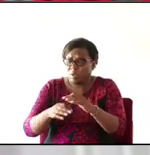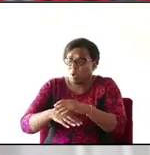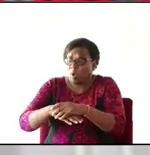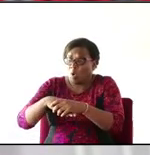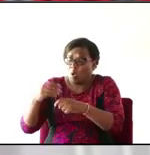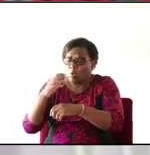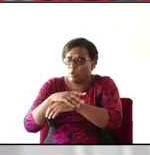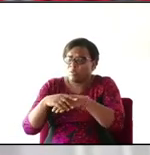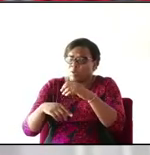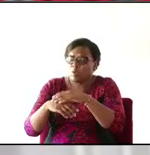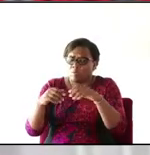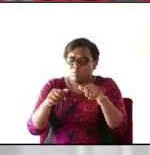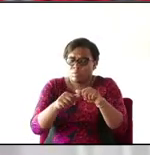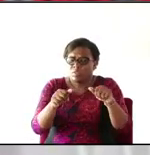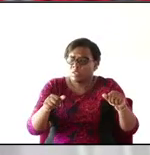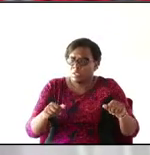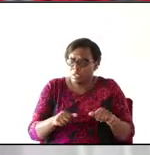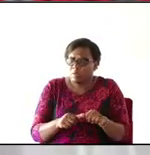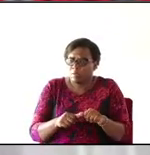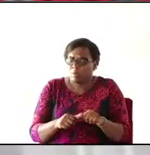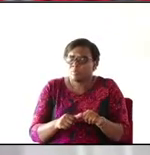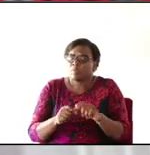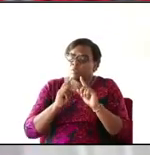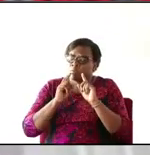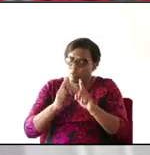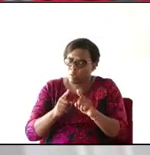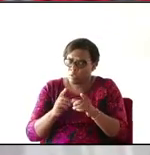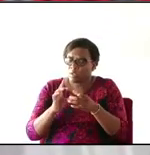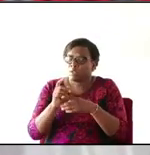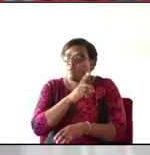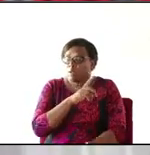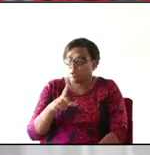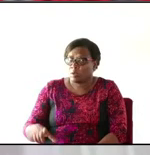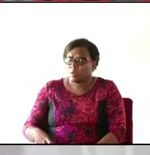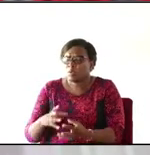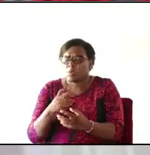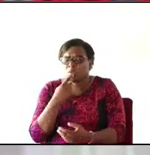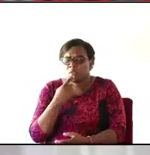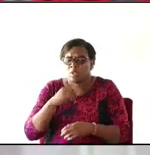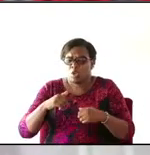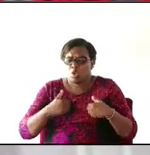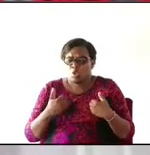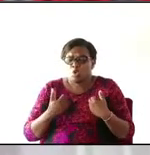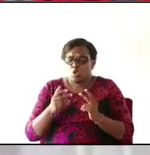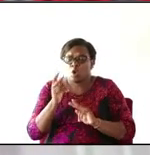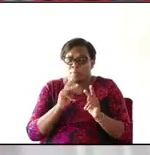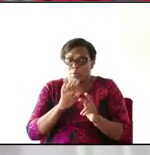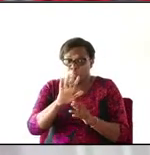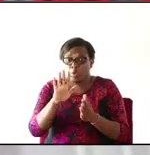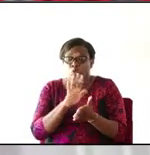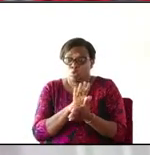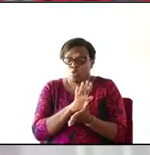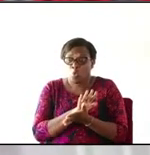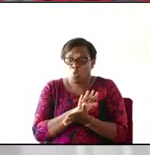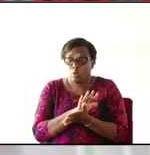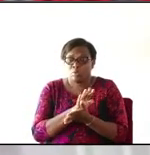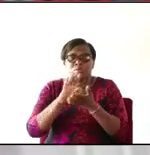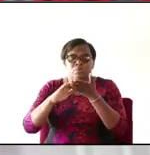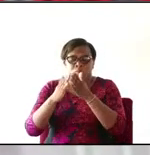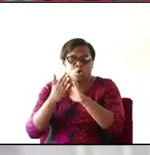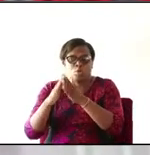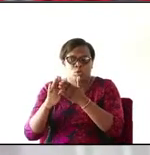of our comfort zones on the instruction of our Lord. I want to say to young people, your school is a